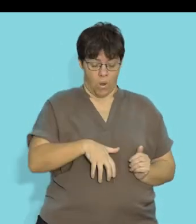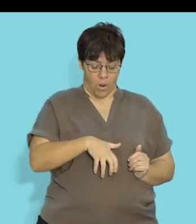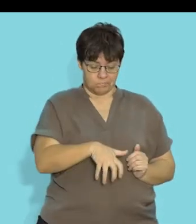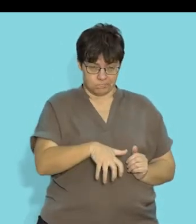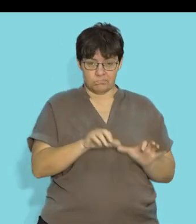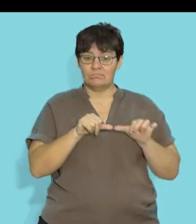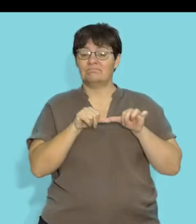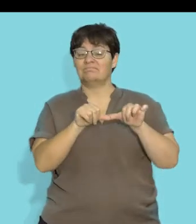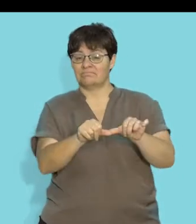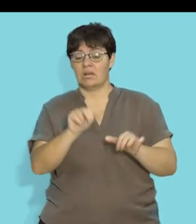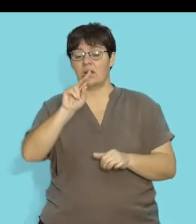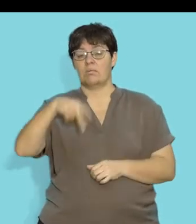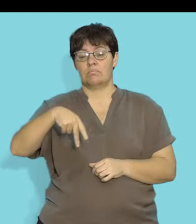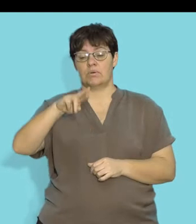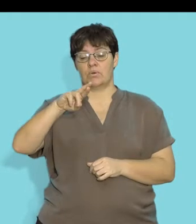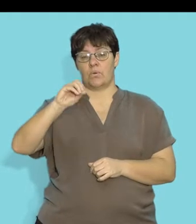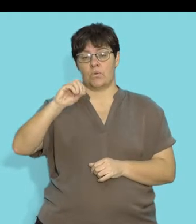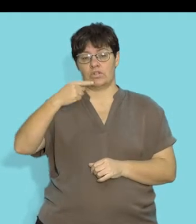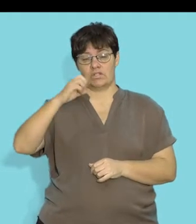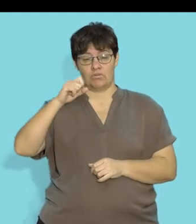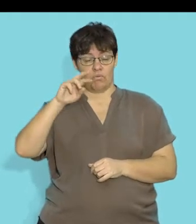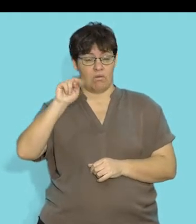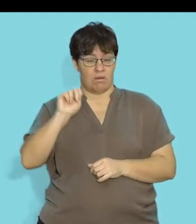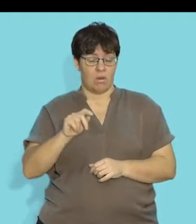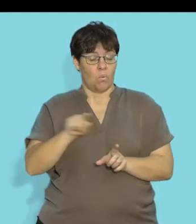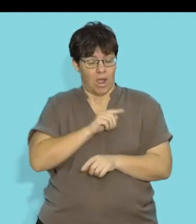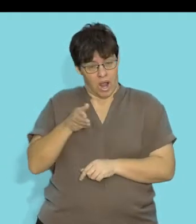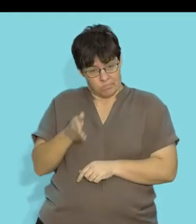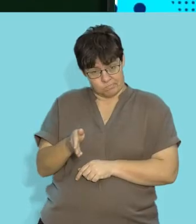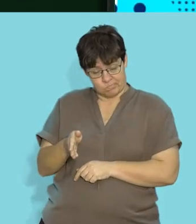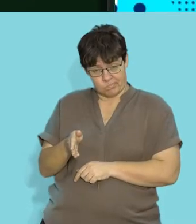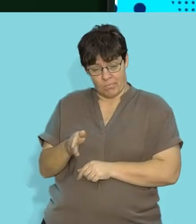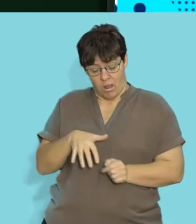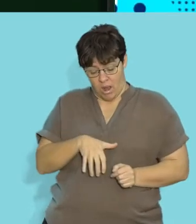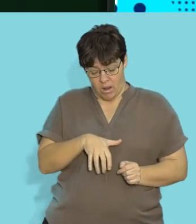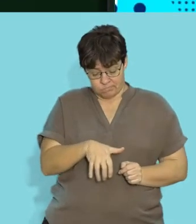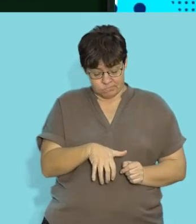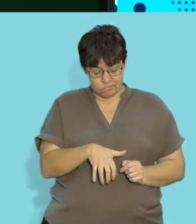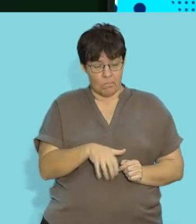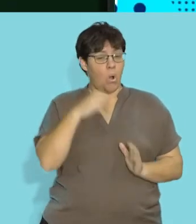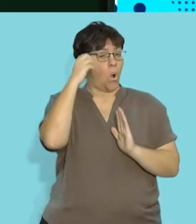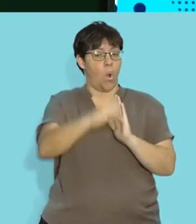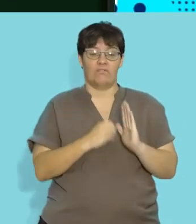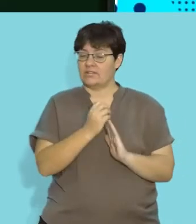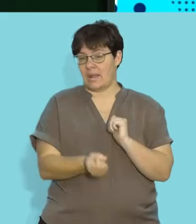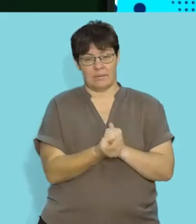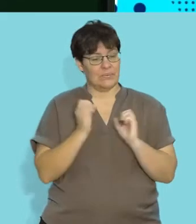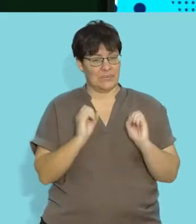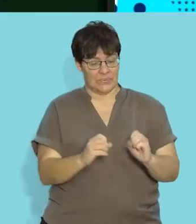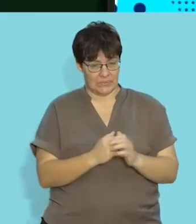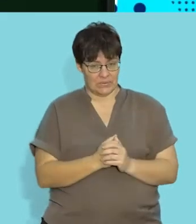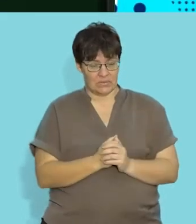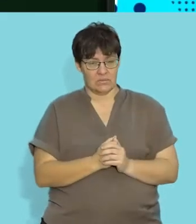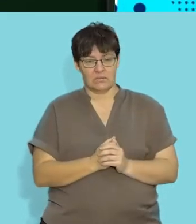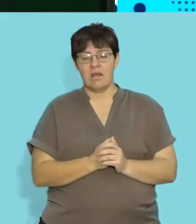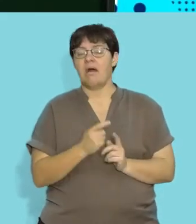that pregnancy is maintained by the level of progesterone, and that's something that you must always remember. And so during pregnancy, there's no ovulation. So it means